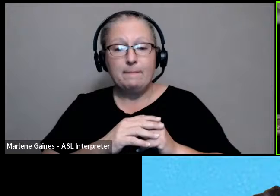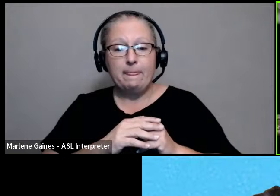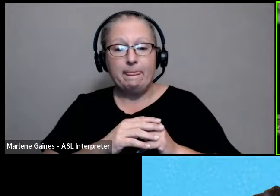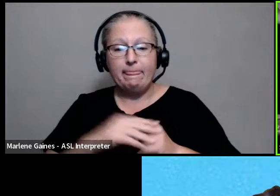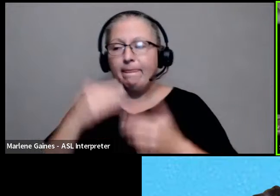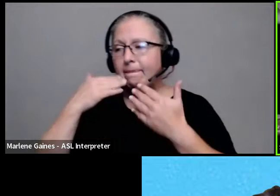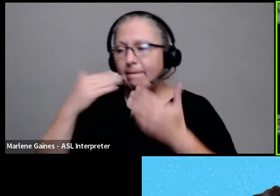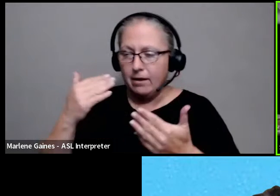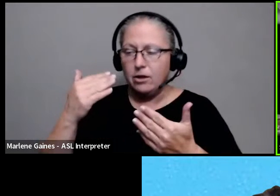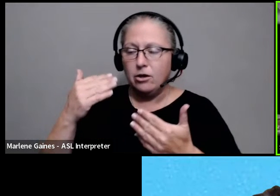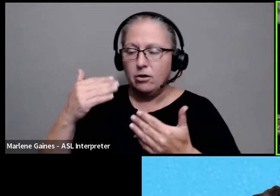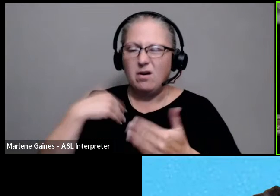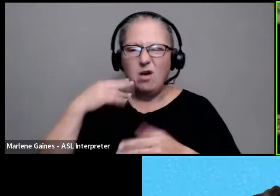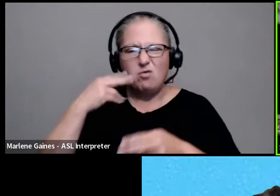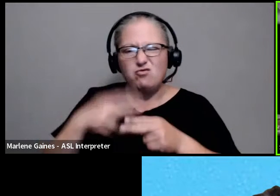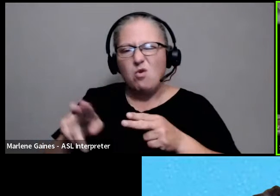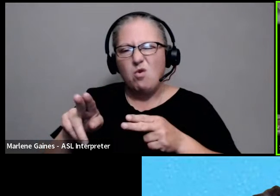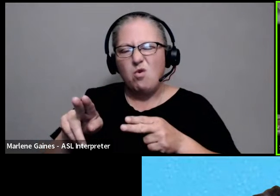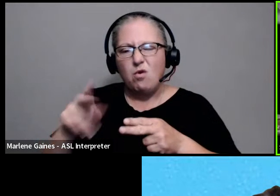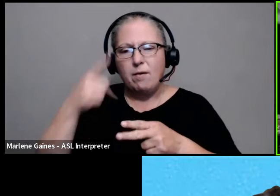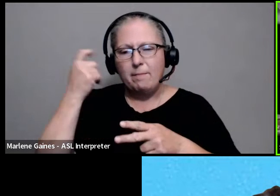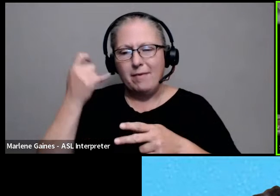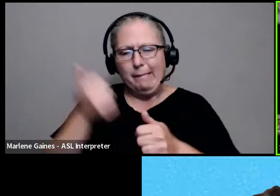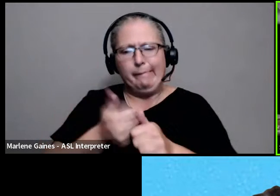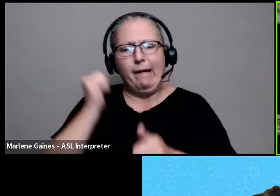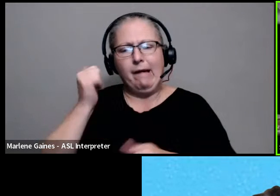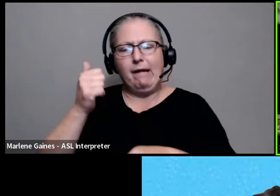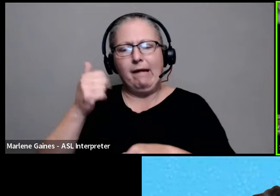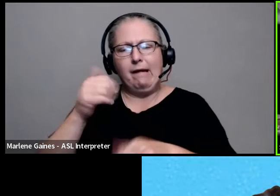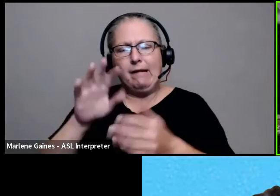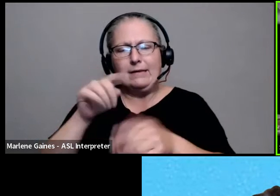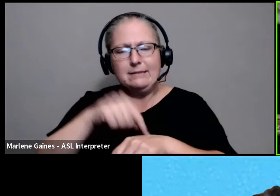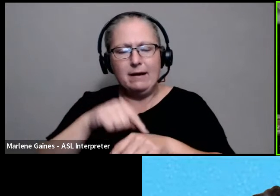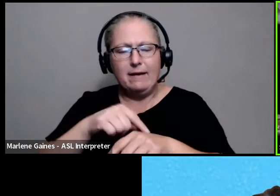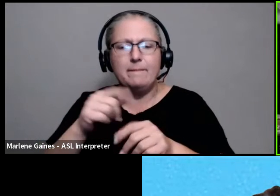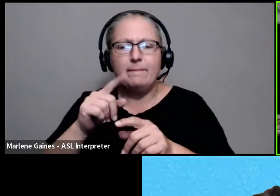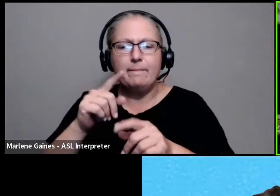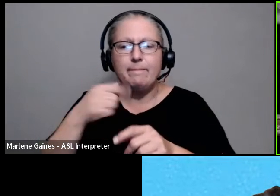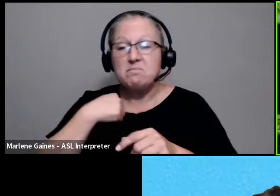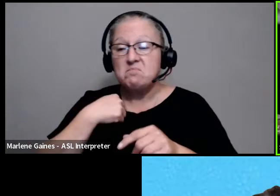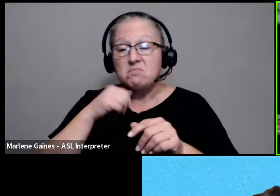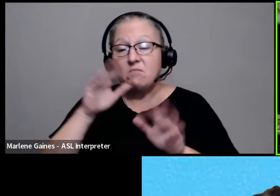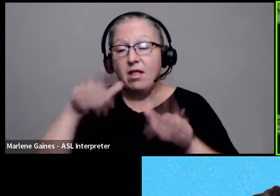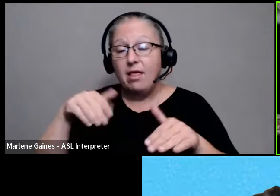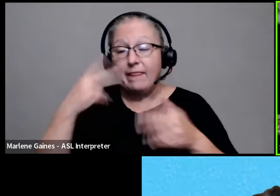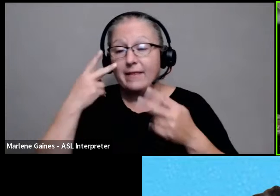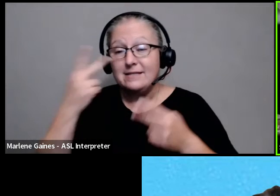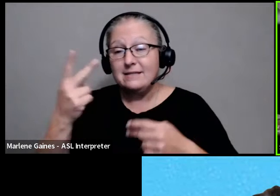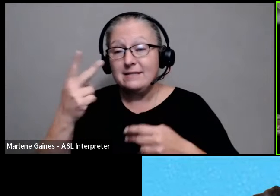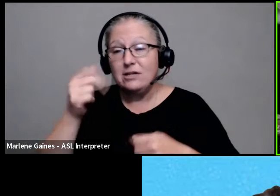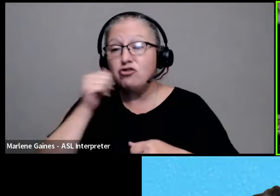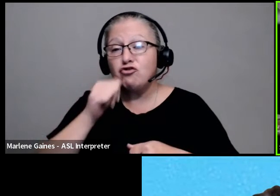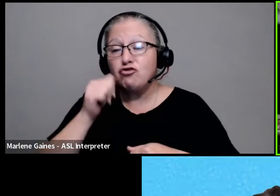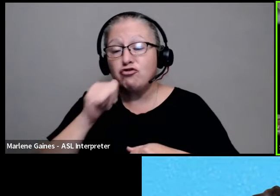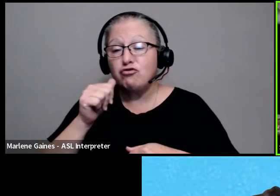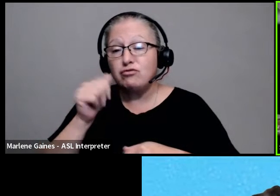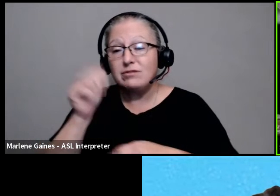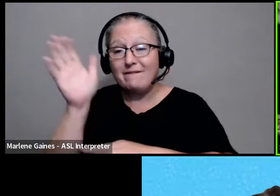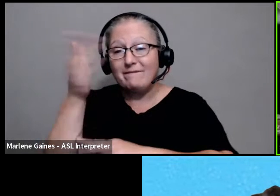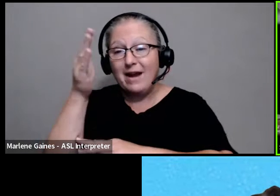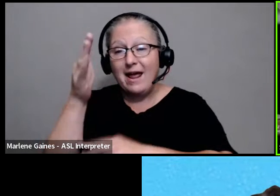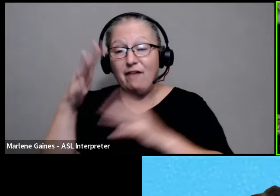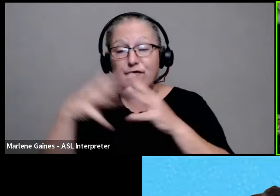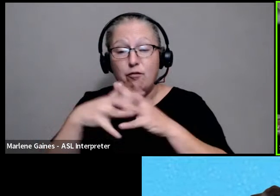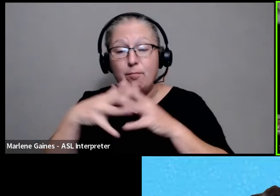Well, thank you, and I will be quick because we're behind schedule, but I had not seen a girls' flag football